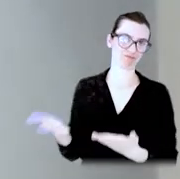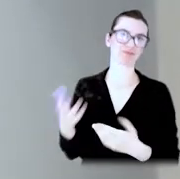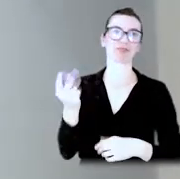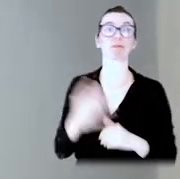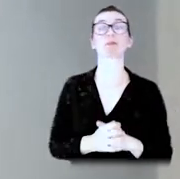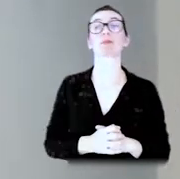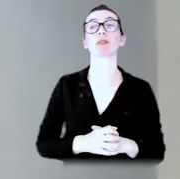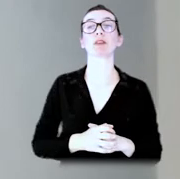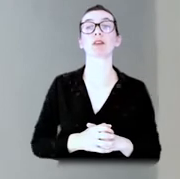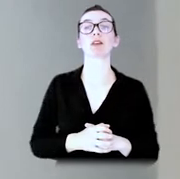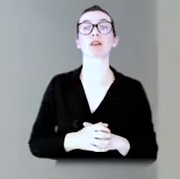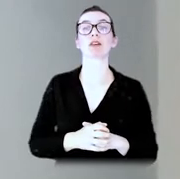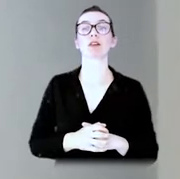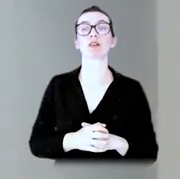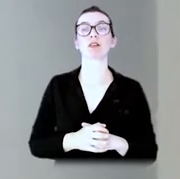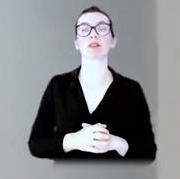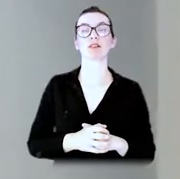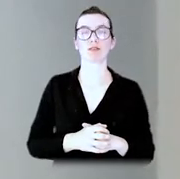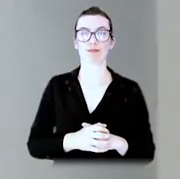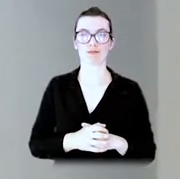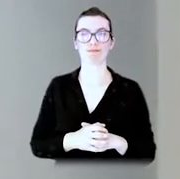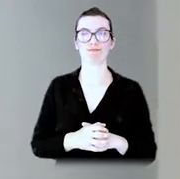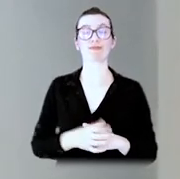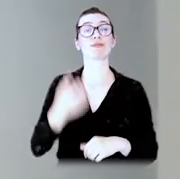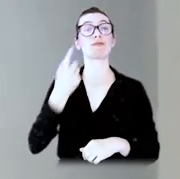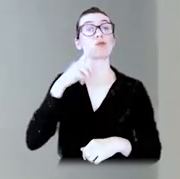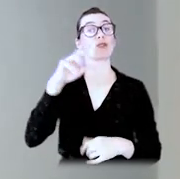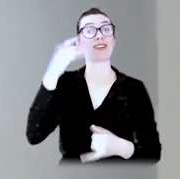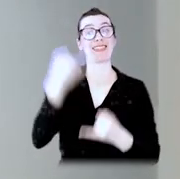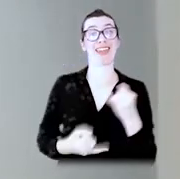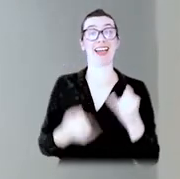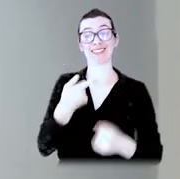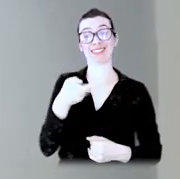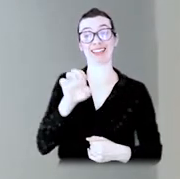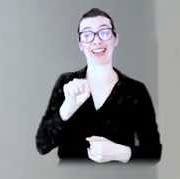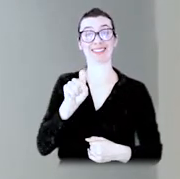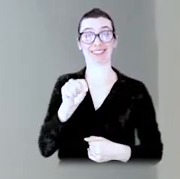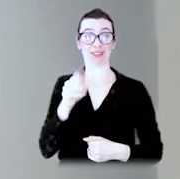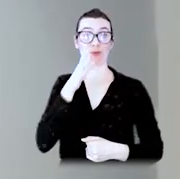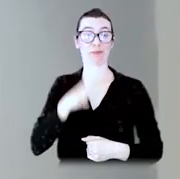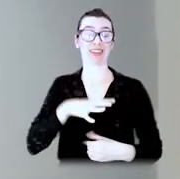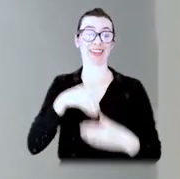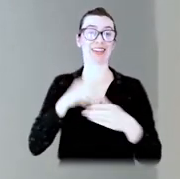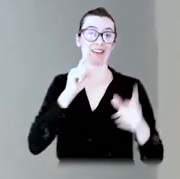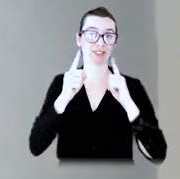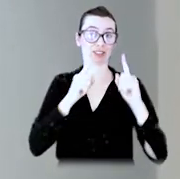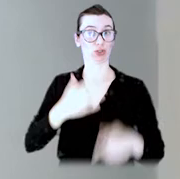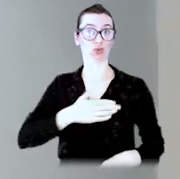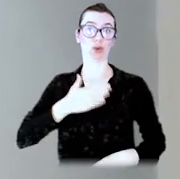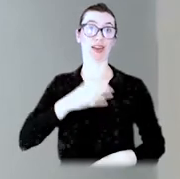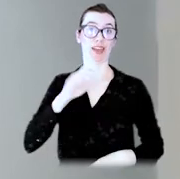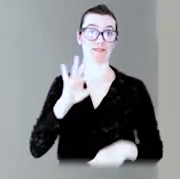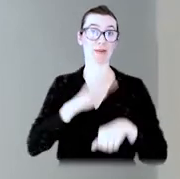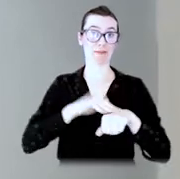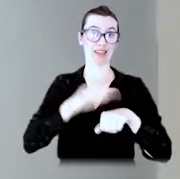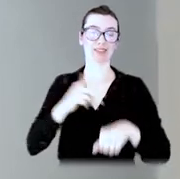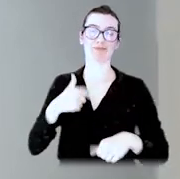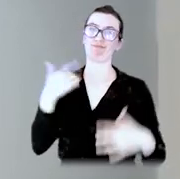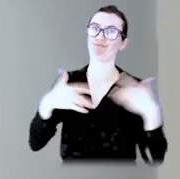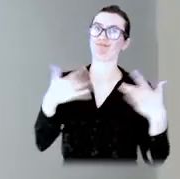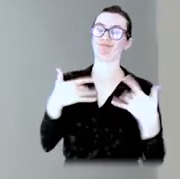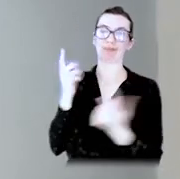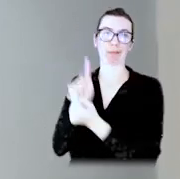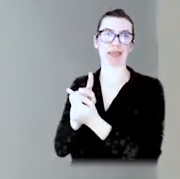Well, for our last guest for Women in Conversation, Joy of Pets, I'm really excited to meet Patty Rutolo